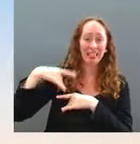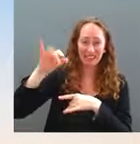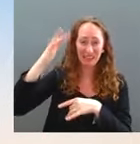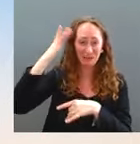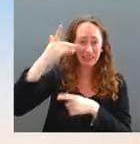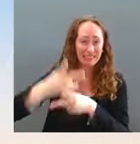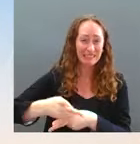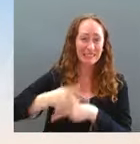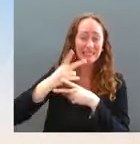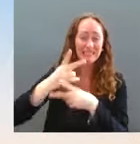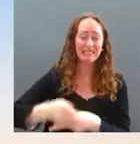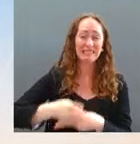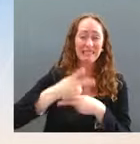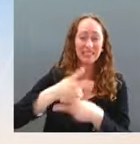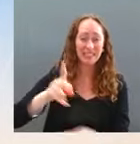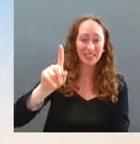confirmation?